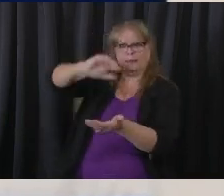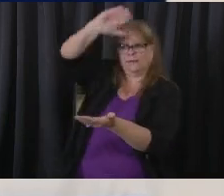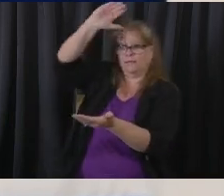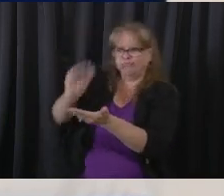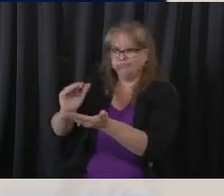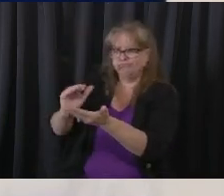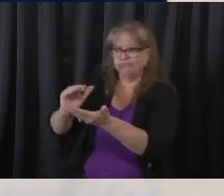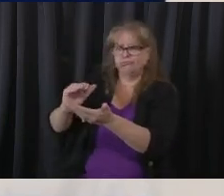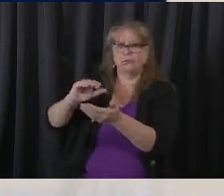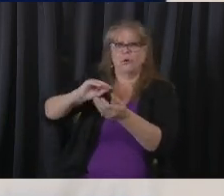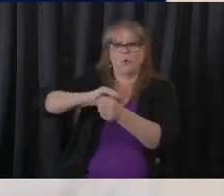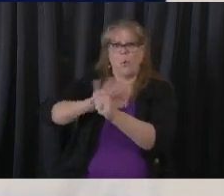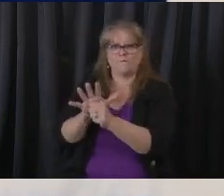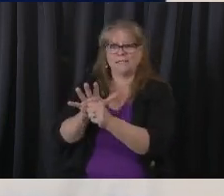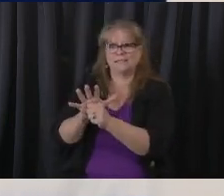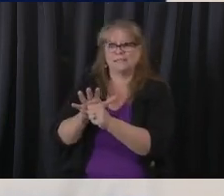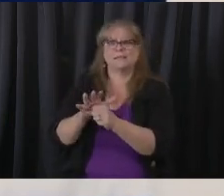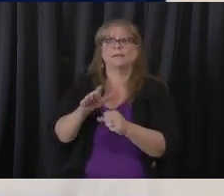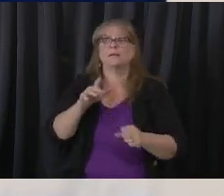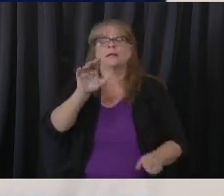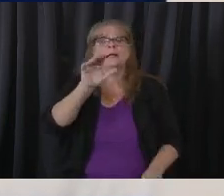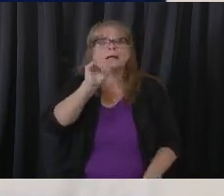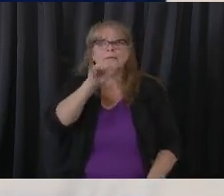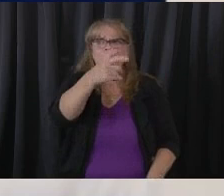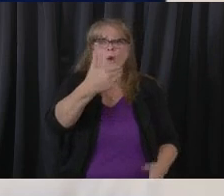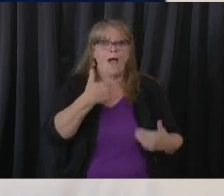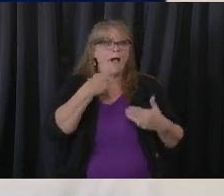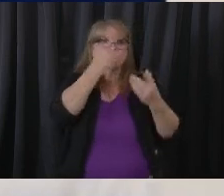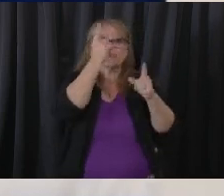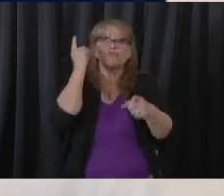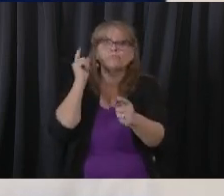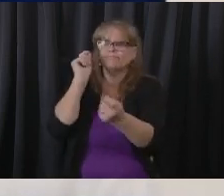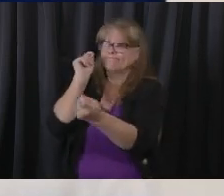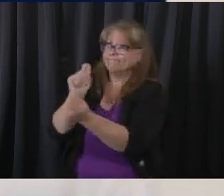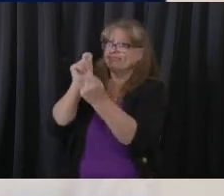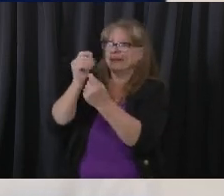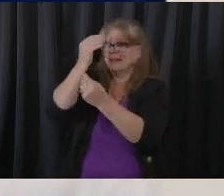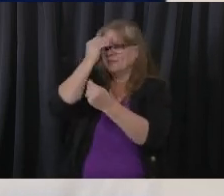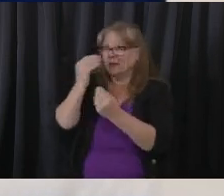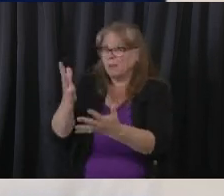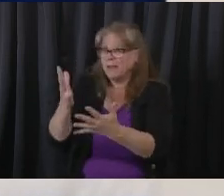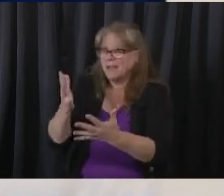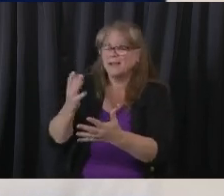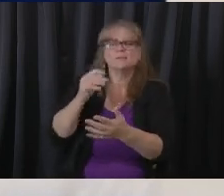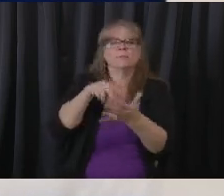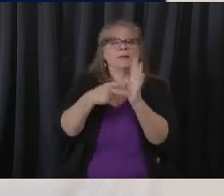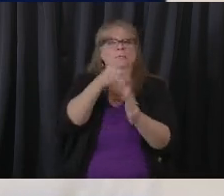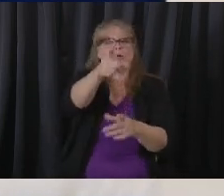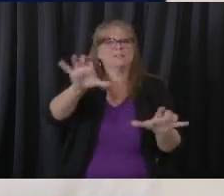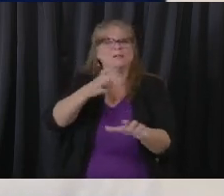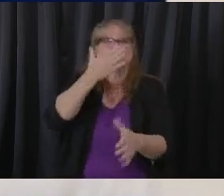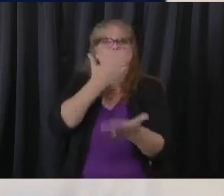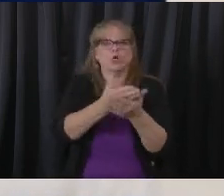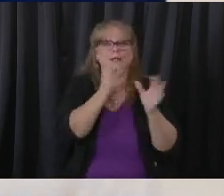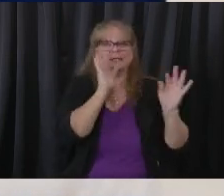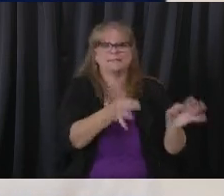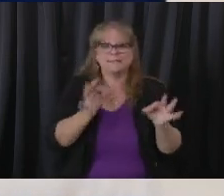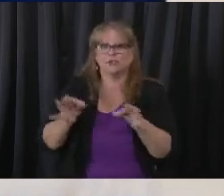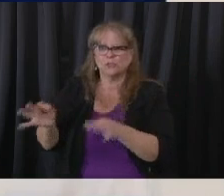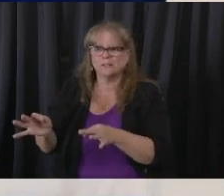choices. I'll just give another example. Lots of parents listening to this might have had or have kids' birthdays coming up.